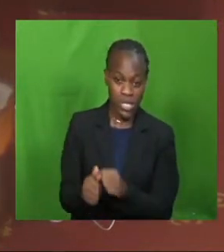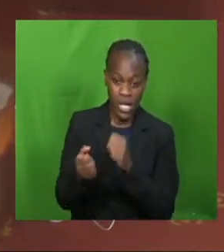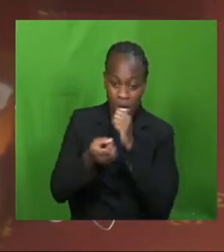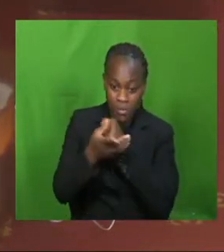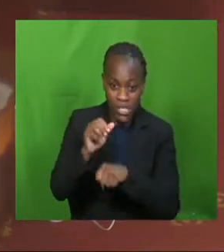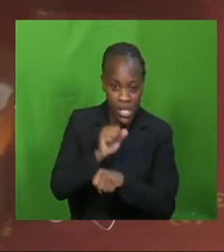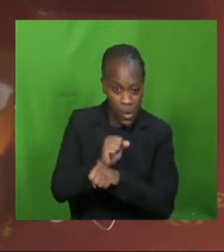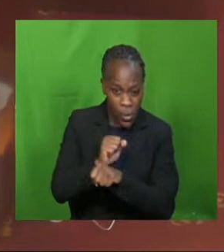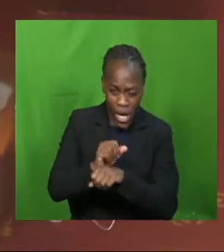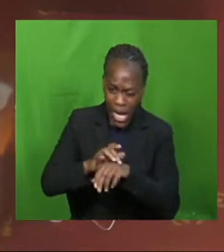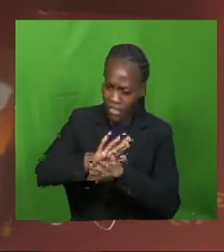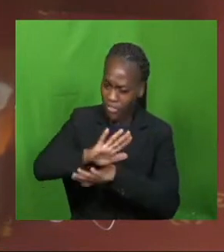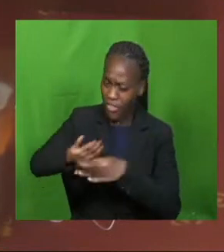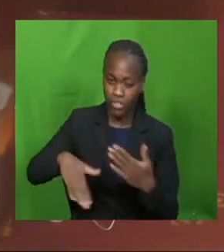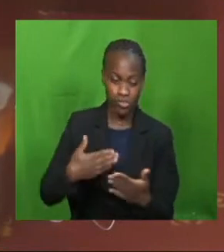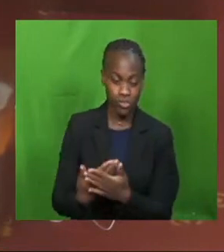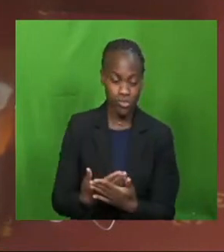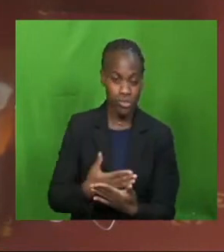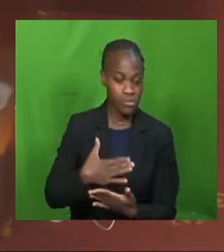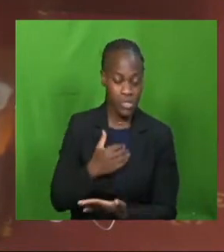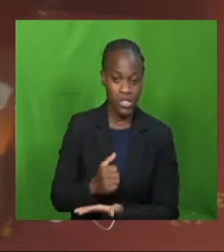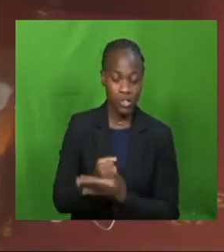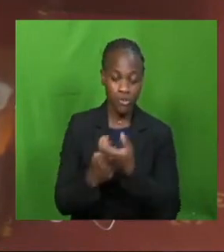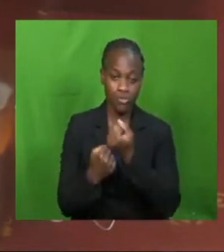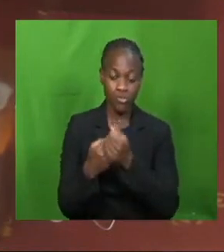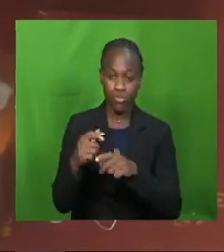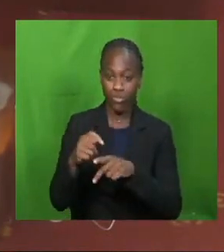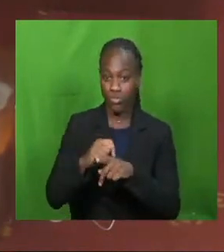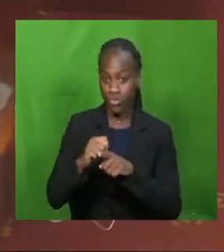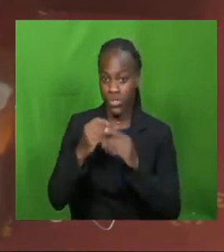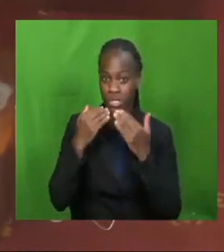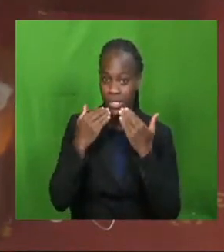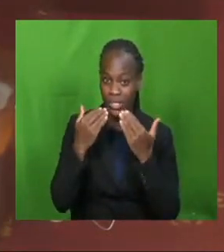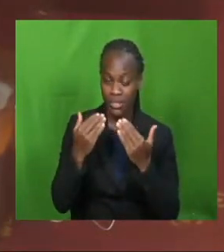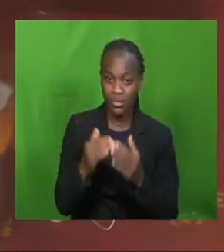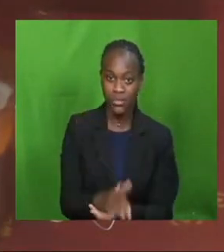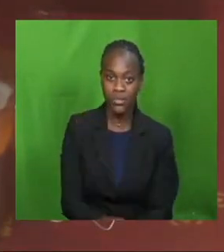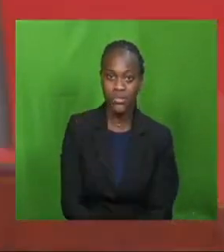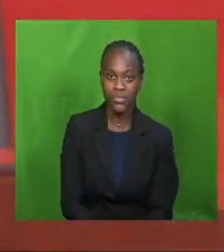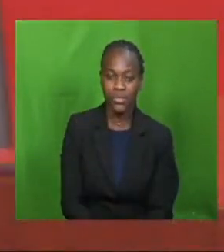well. Let's support their training. Thank you, Mr. Speaker.